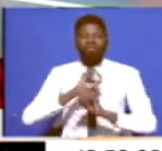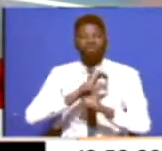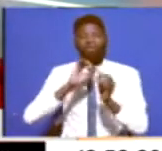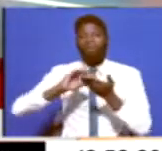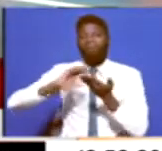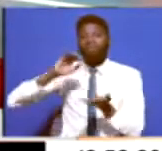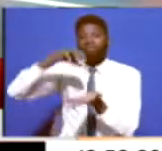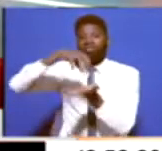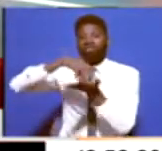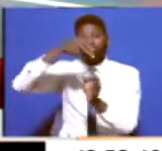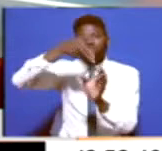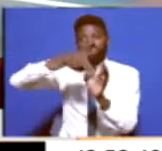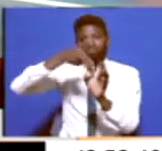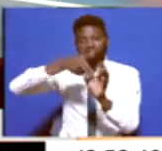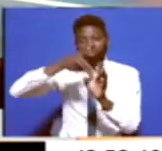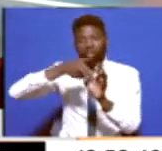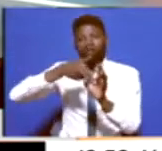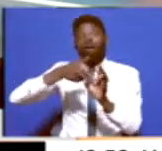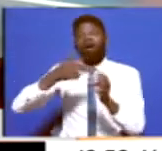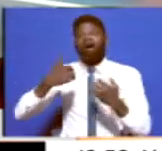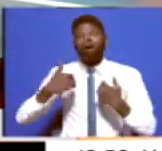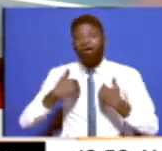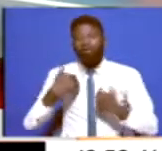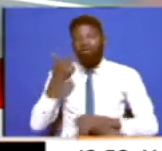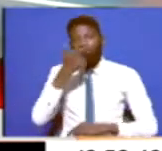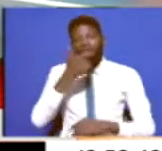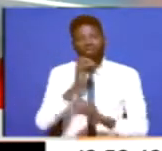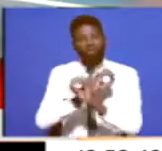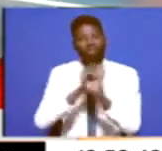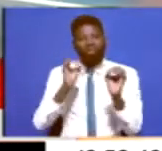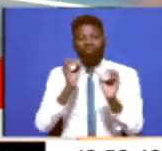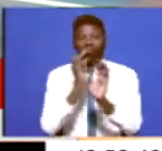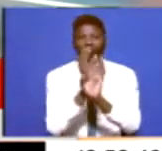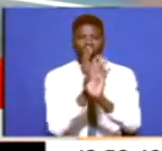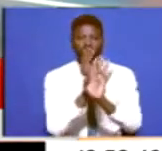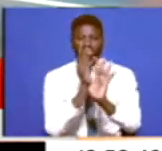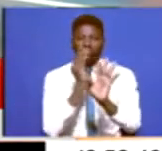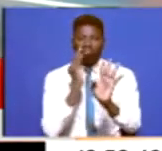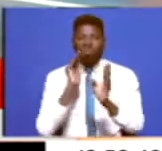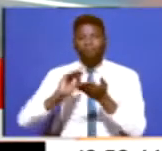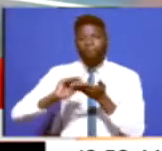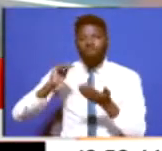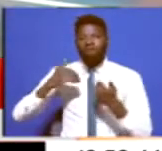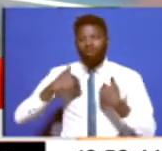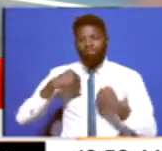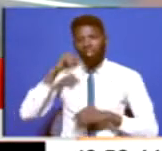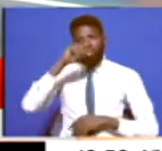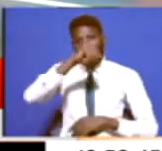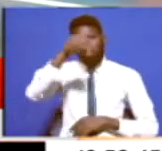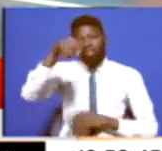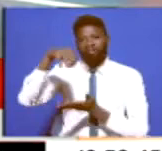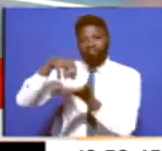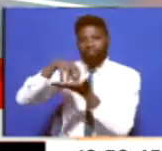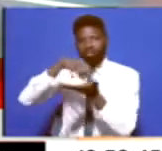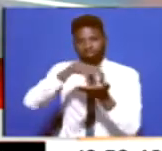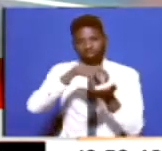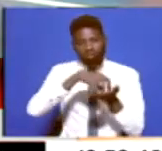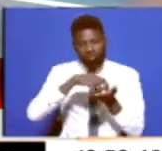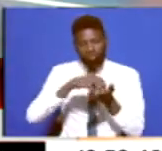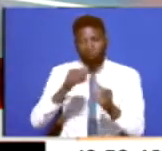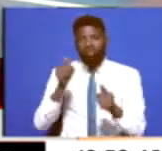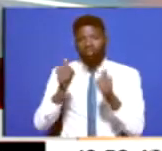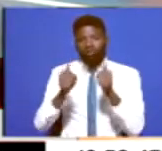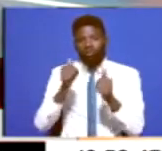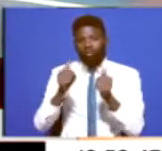of supplies. Long queues of motorists waiting to fuel were witnessed in a few outlets operated by multinational oil